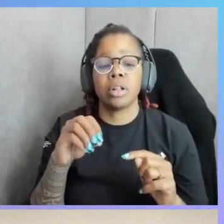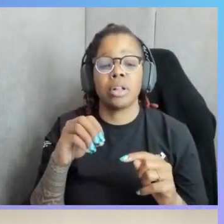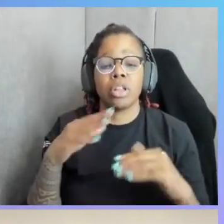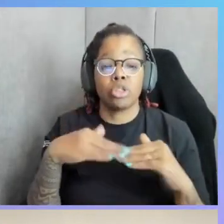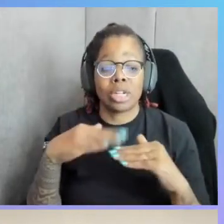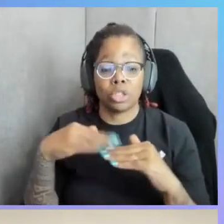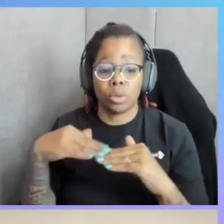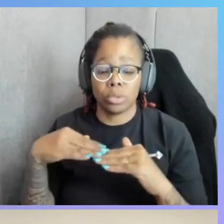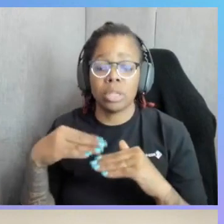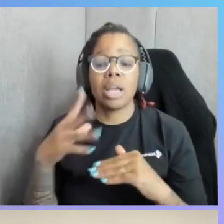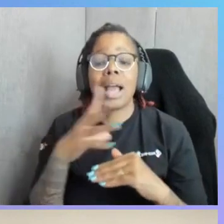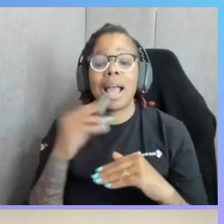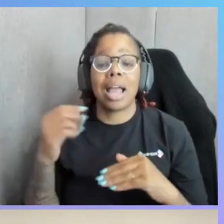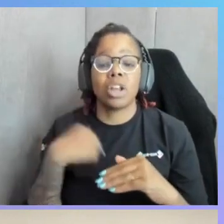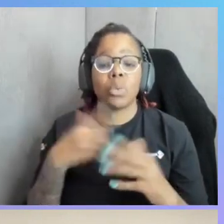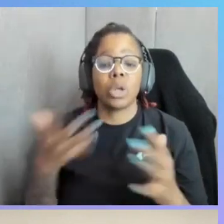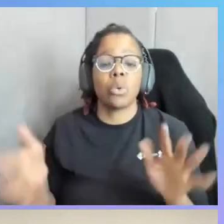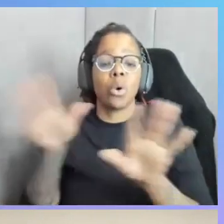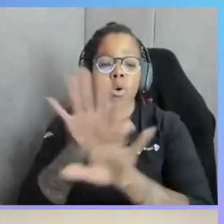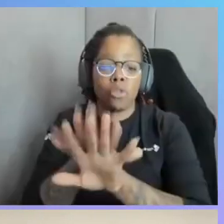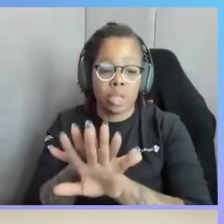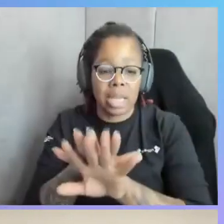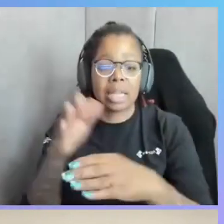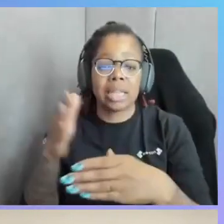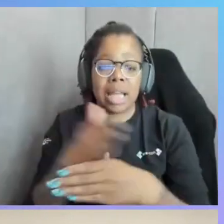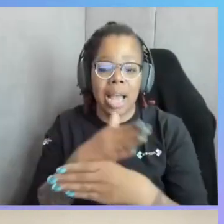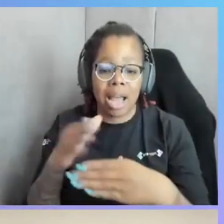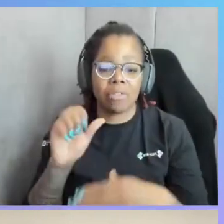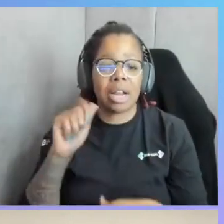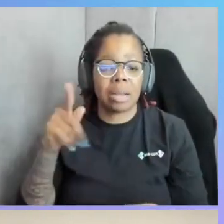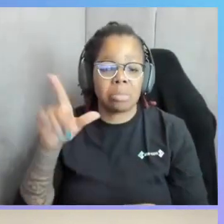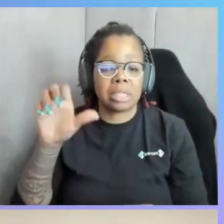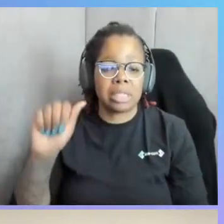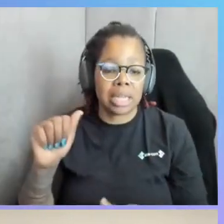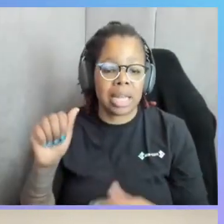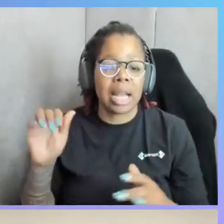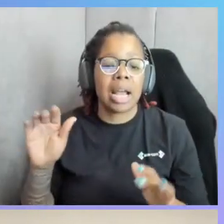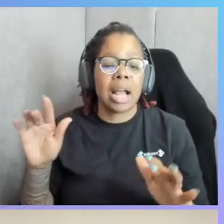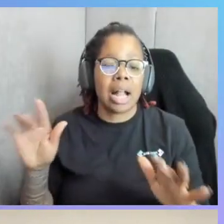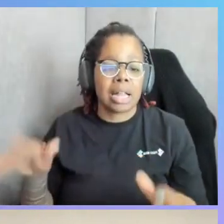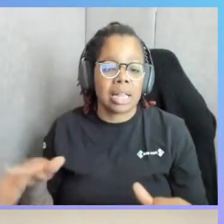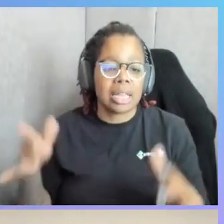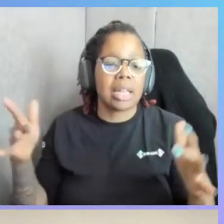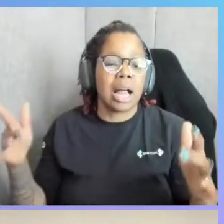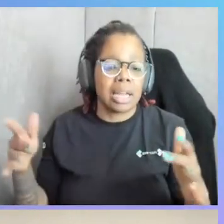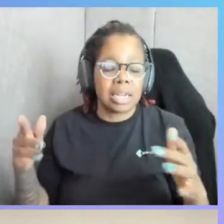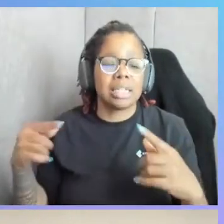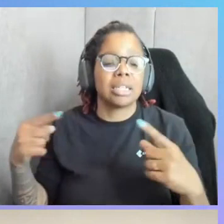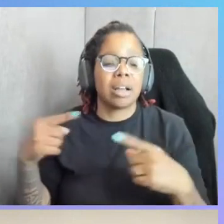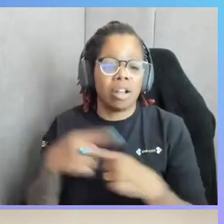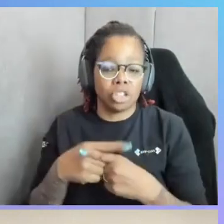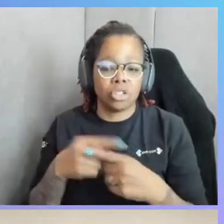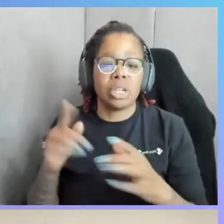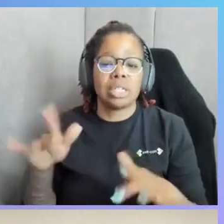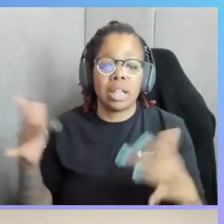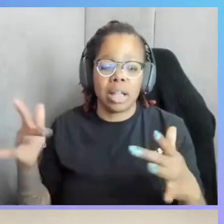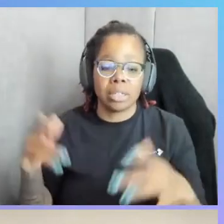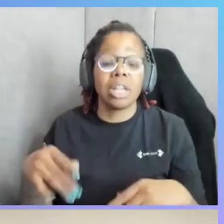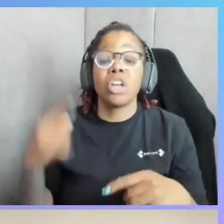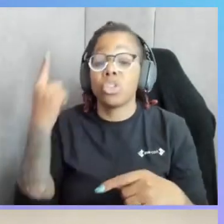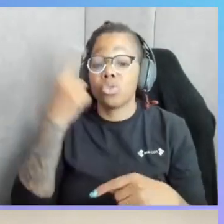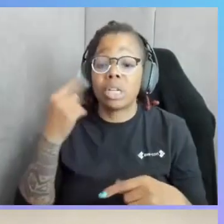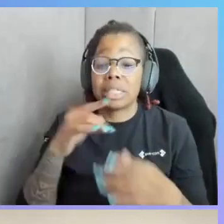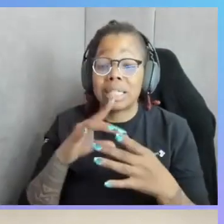thresholds, and we'll overlay the average APCA lightness contrast lines. The reason I